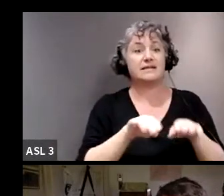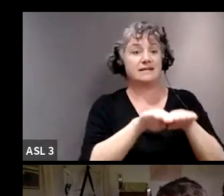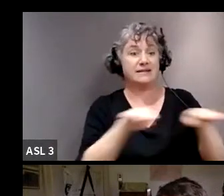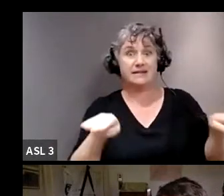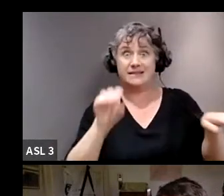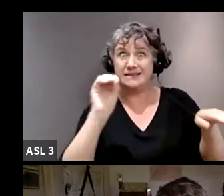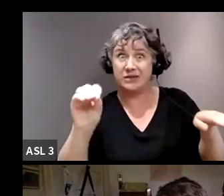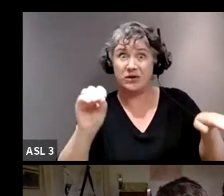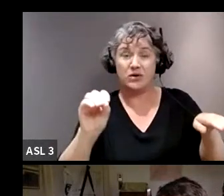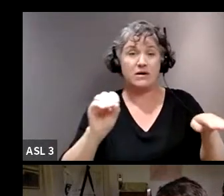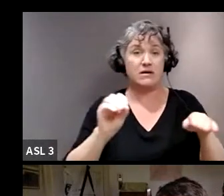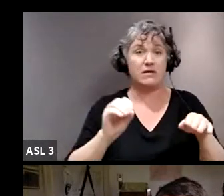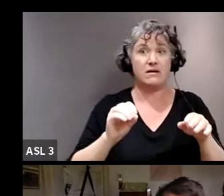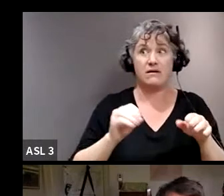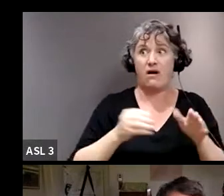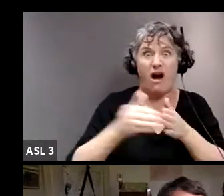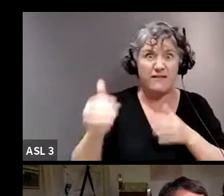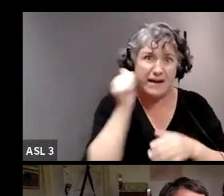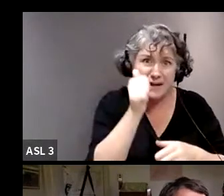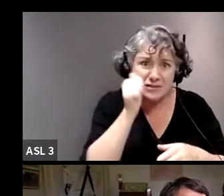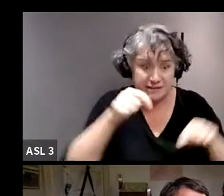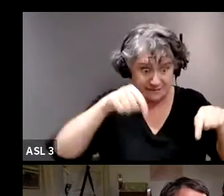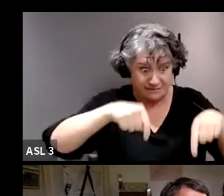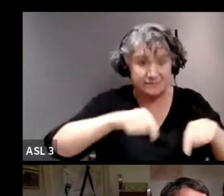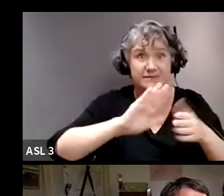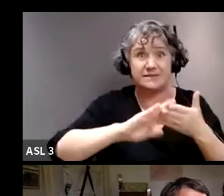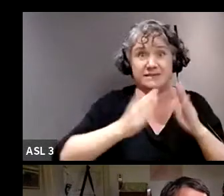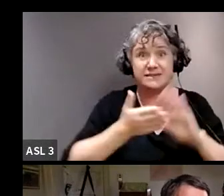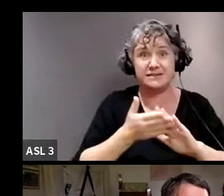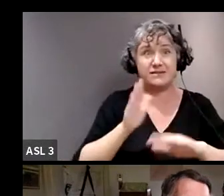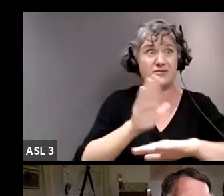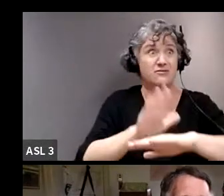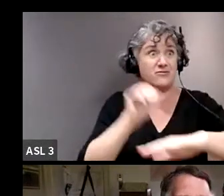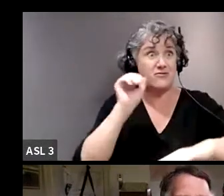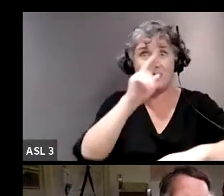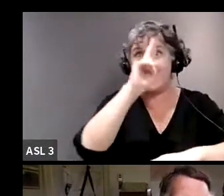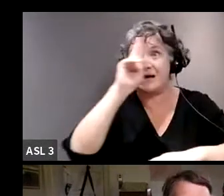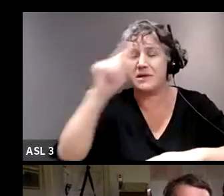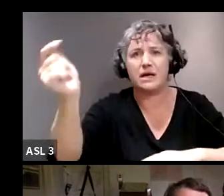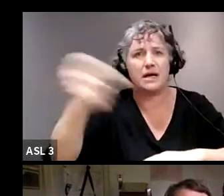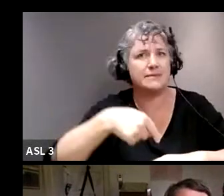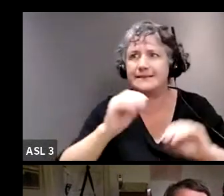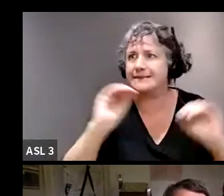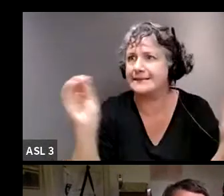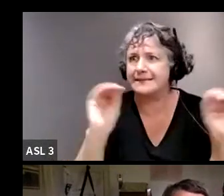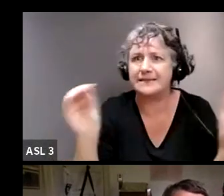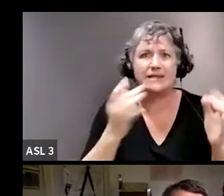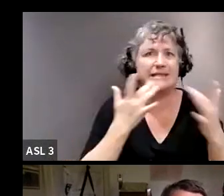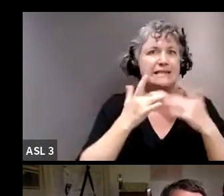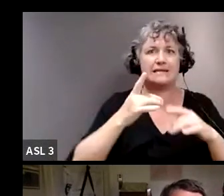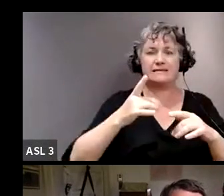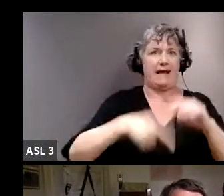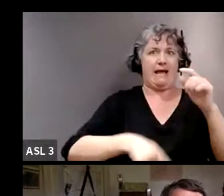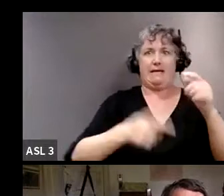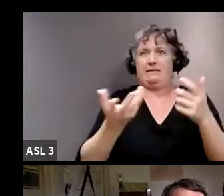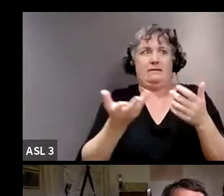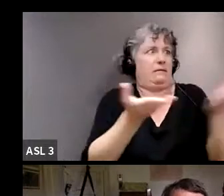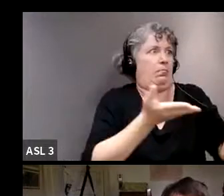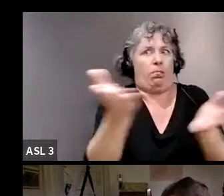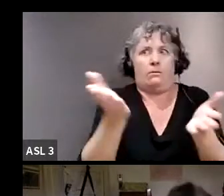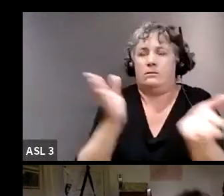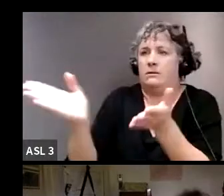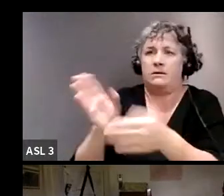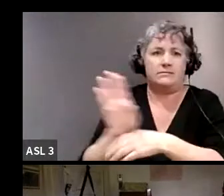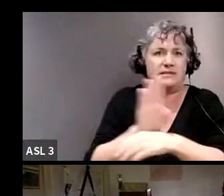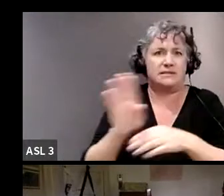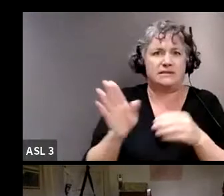have police respond to calls that ambulance ambulances cannot because they are stretched too thin meanwhile approving a budget increase of this size